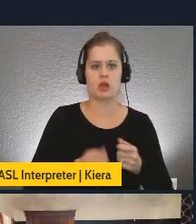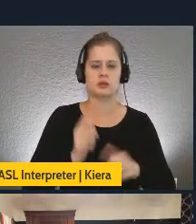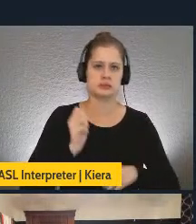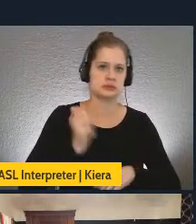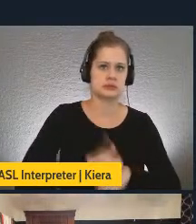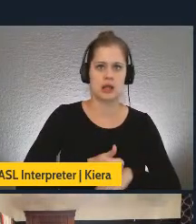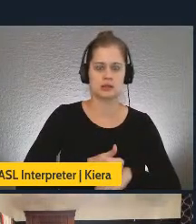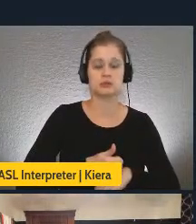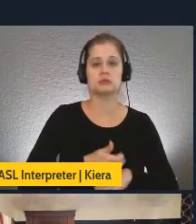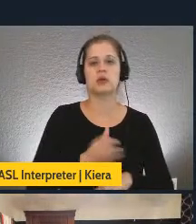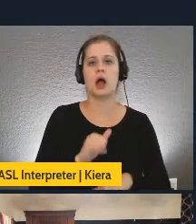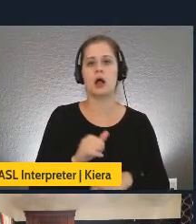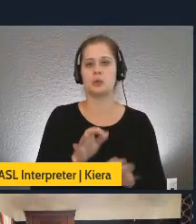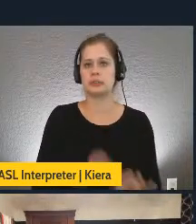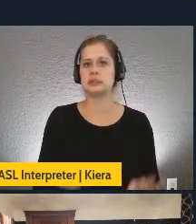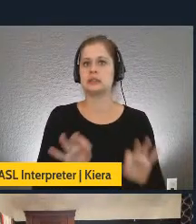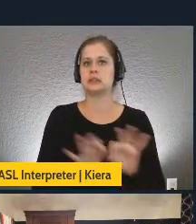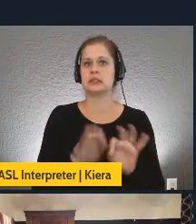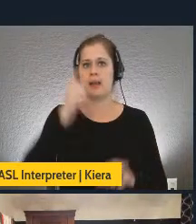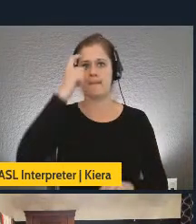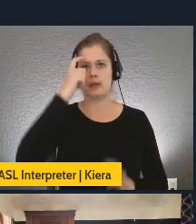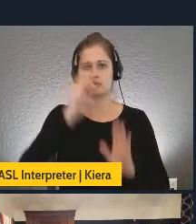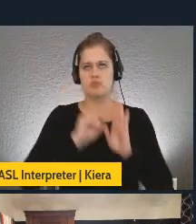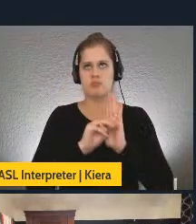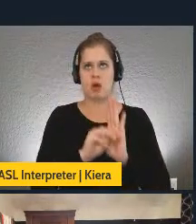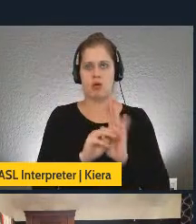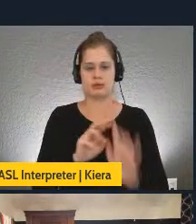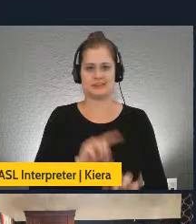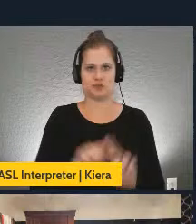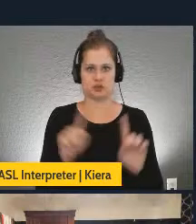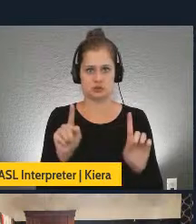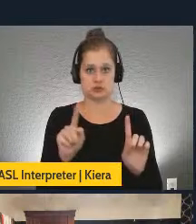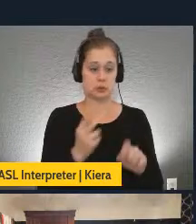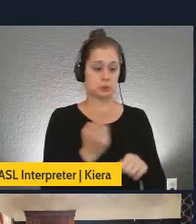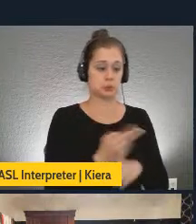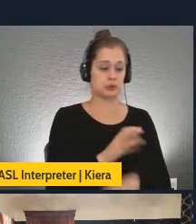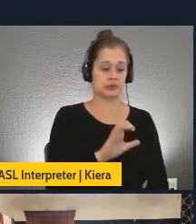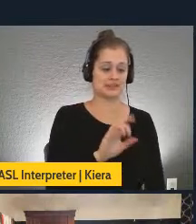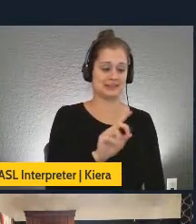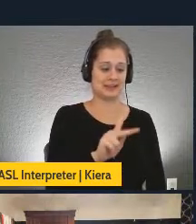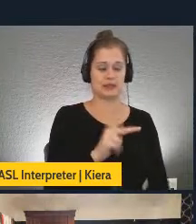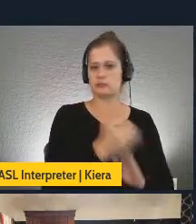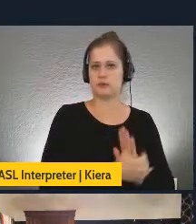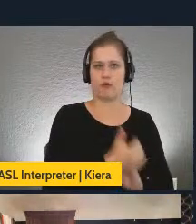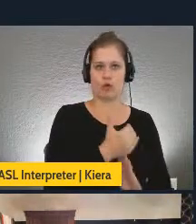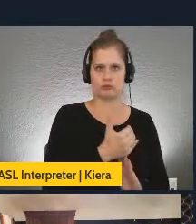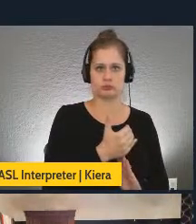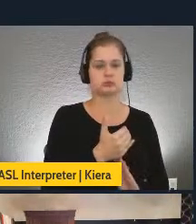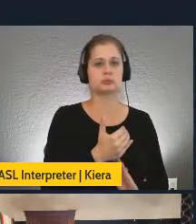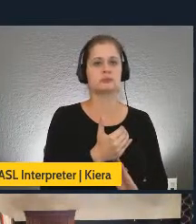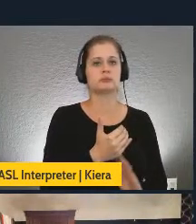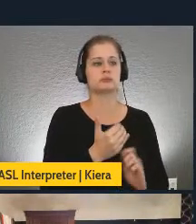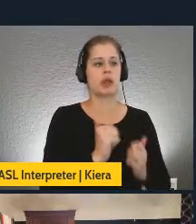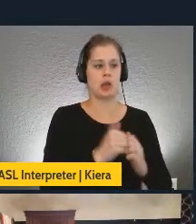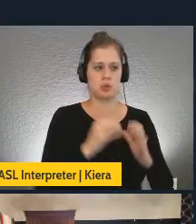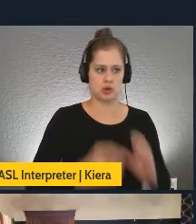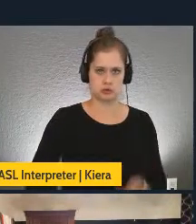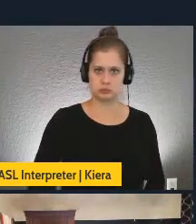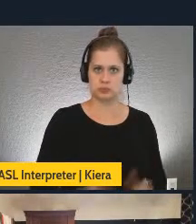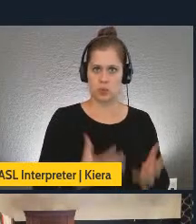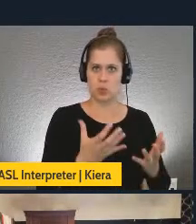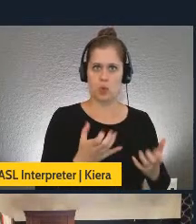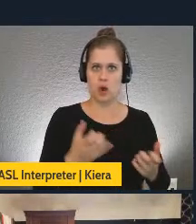of mental model difference between using CDK by default and the way our customer wanted to